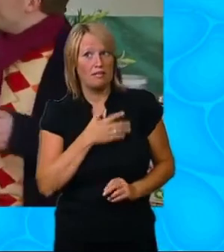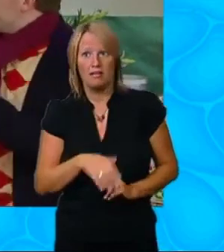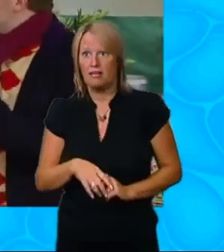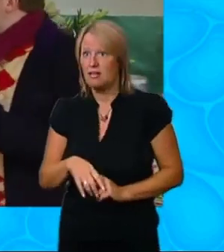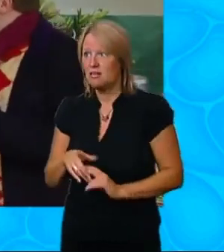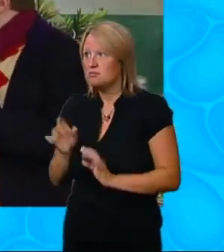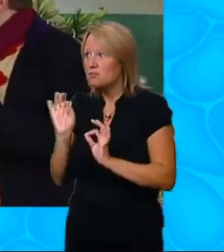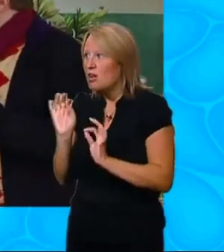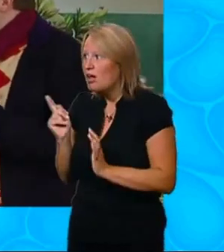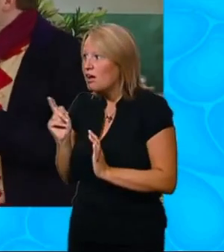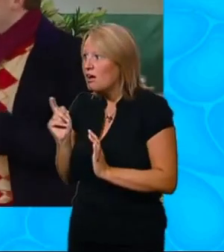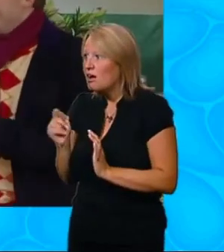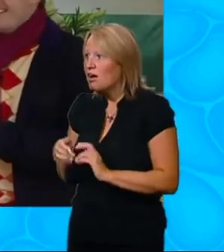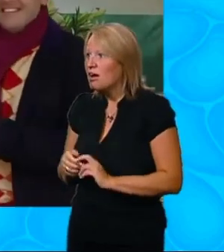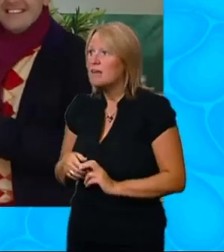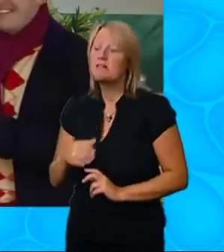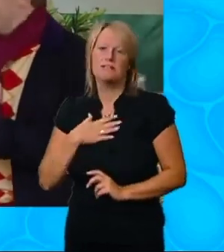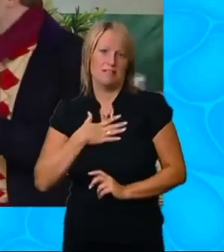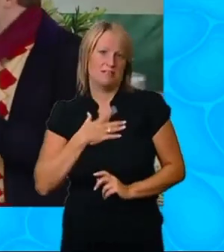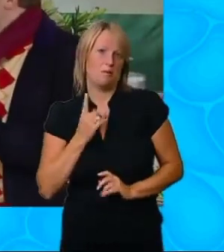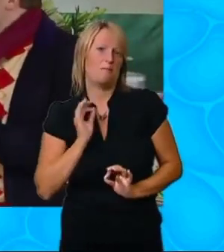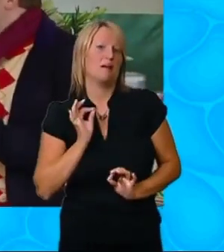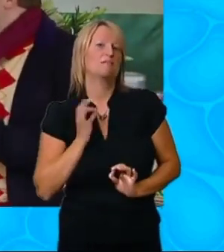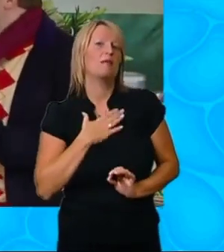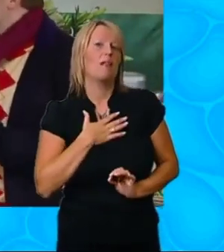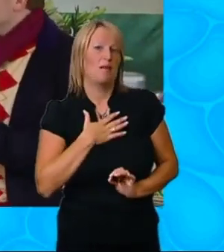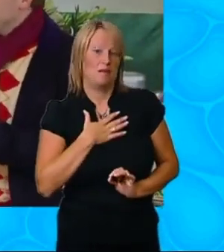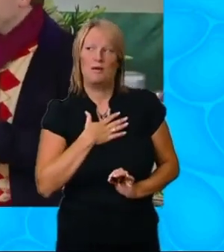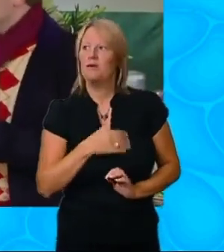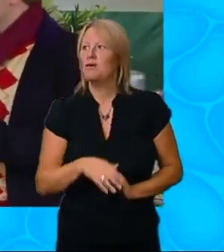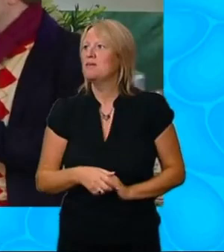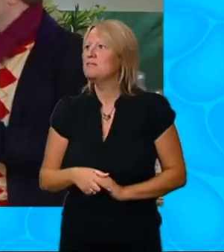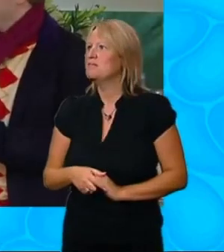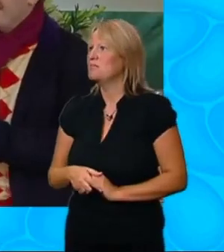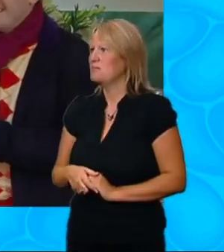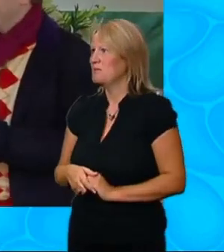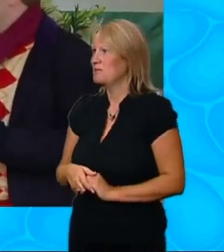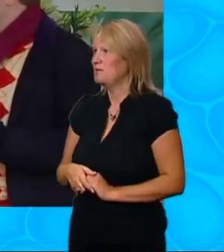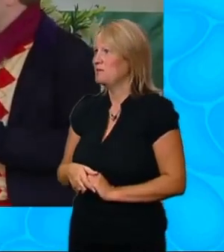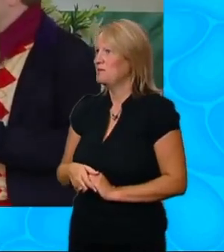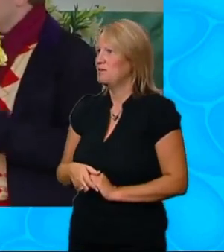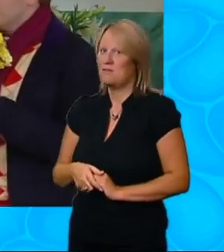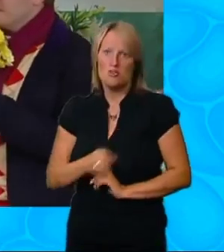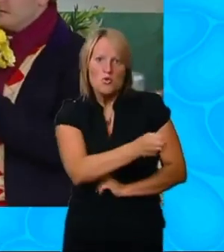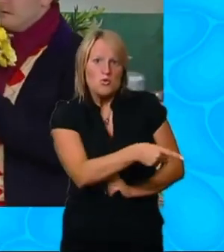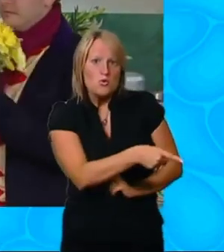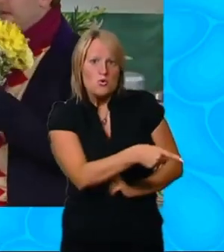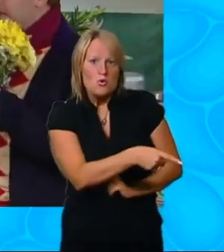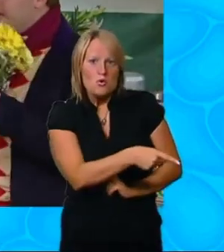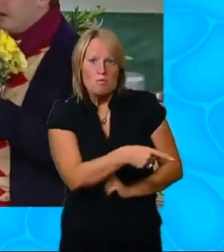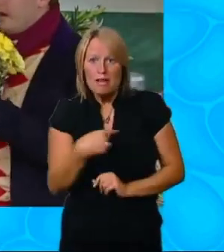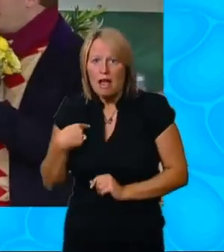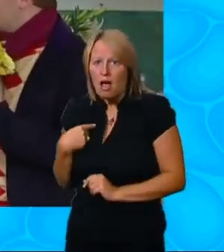Are they for anyone special? Yes, absolutely. They're for someone very special. They're for you. Huh?